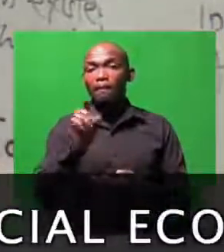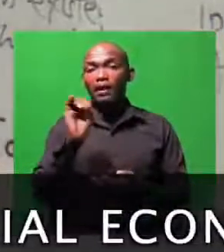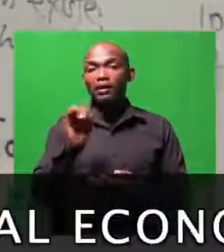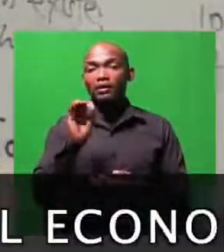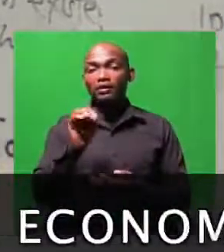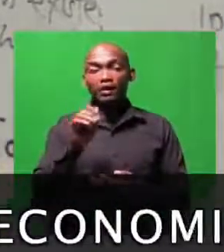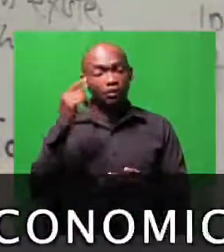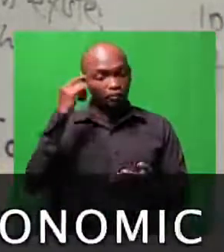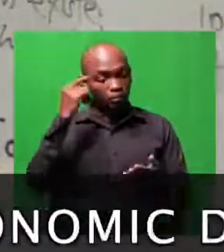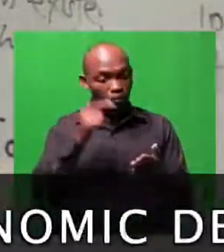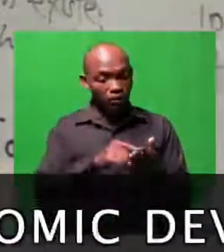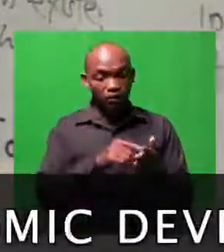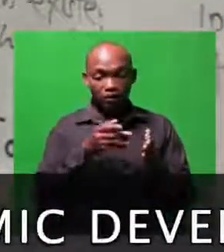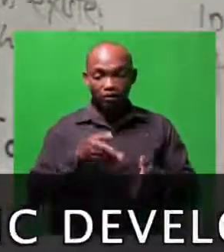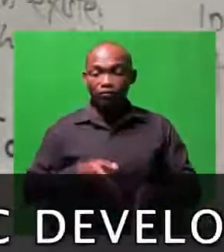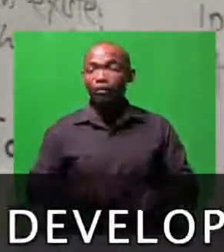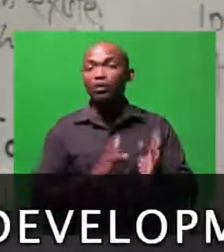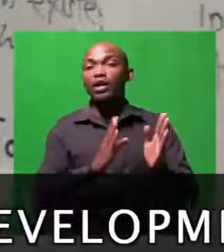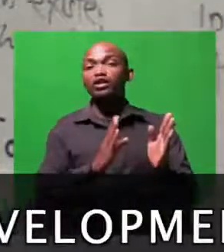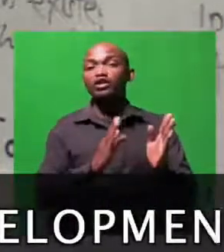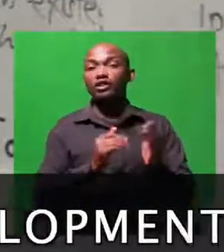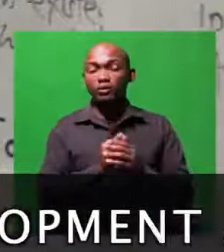major means of production